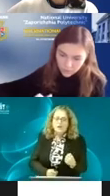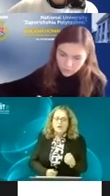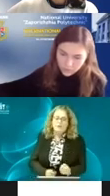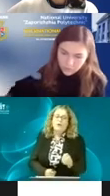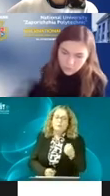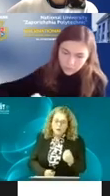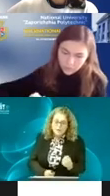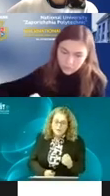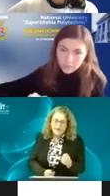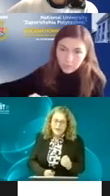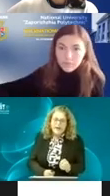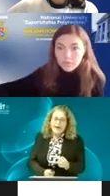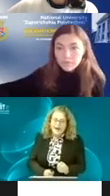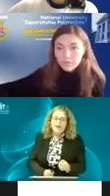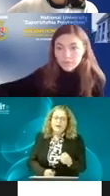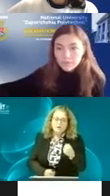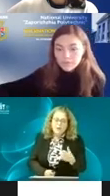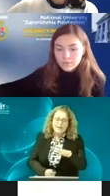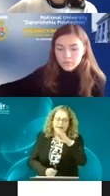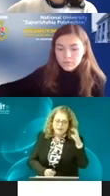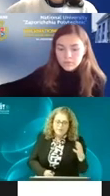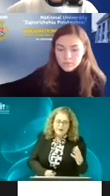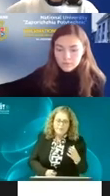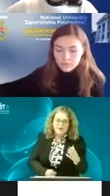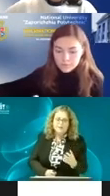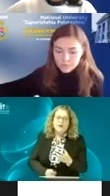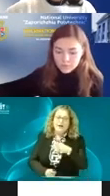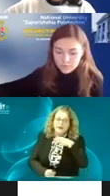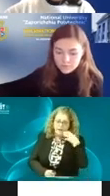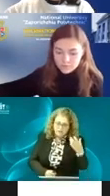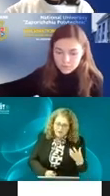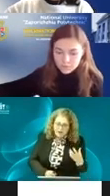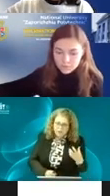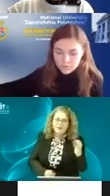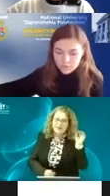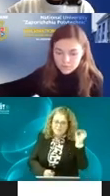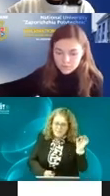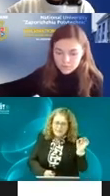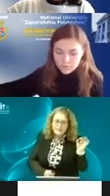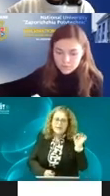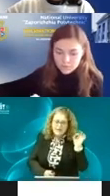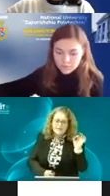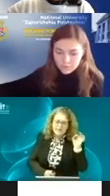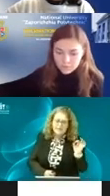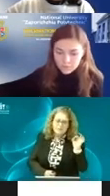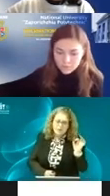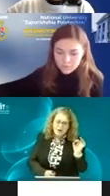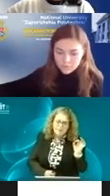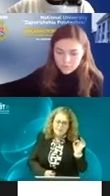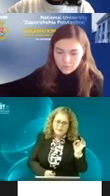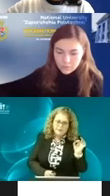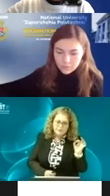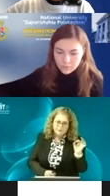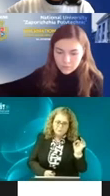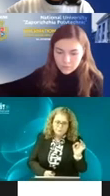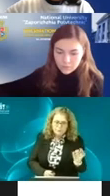to him personally and create an environment and interaction that meets his needs and